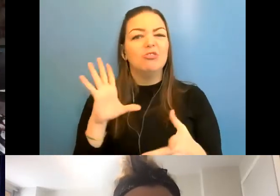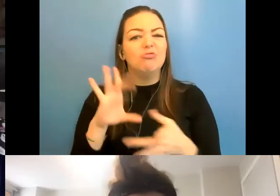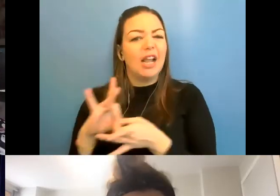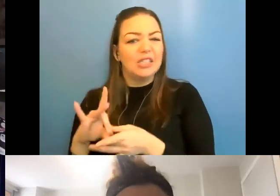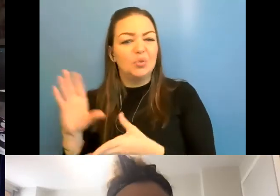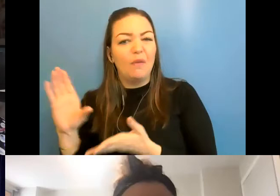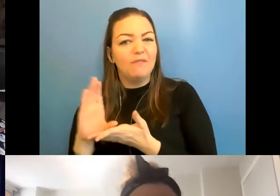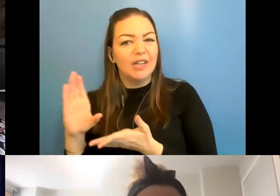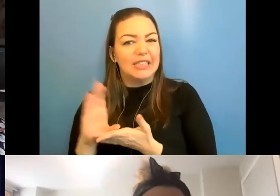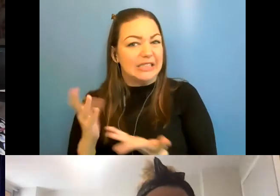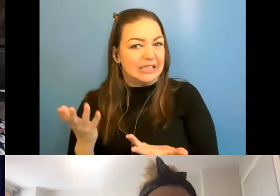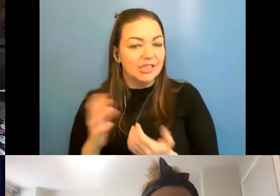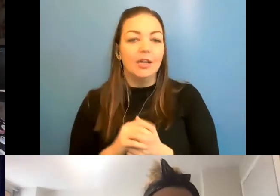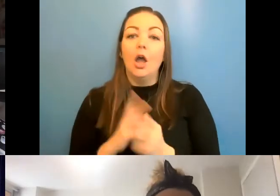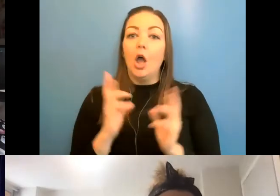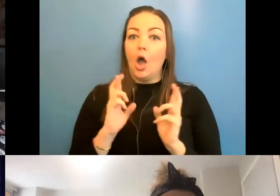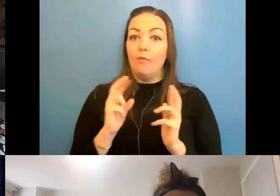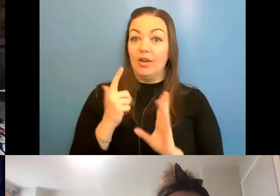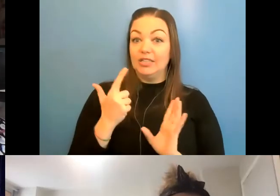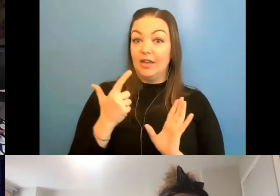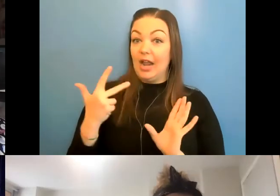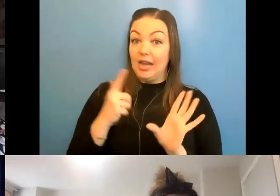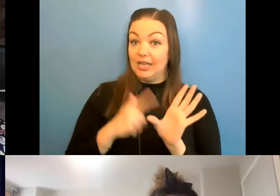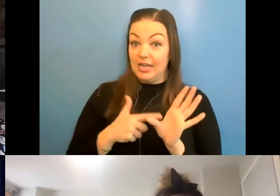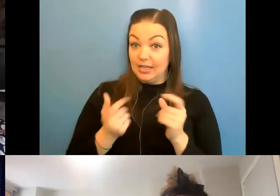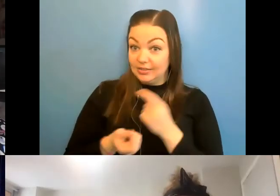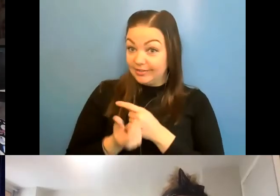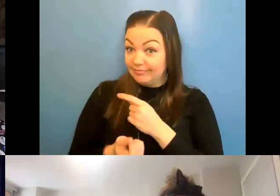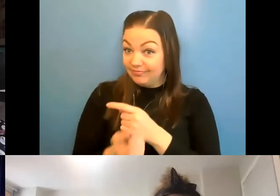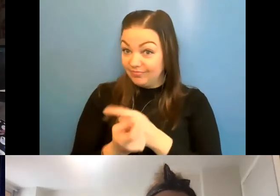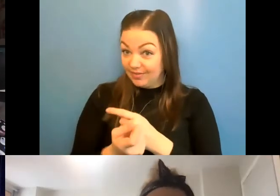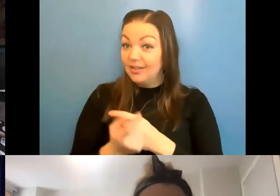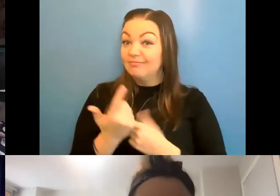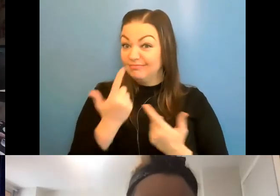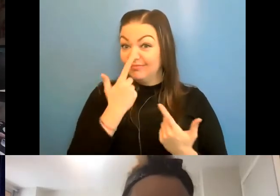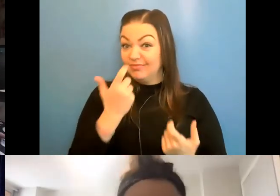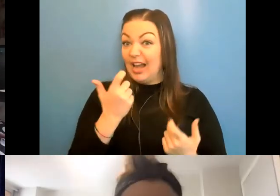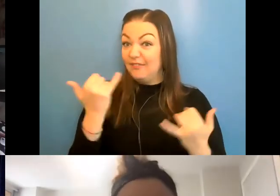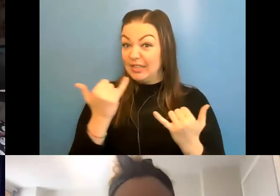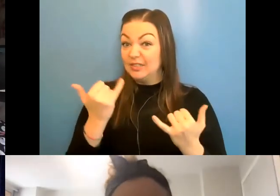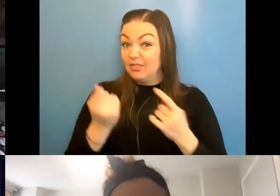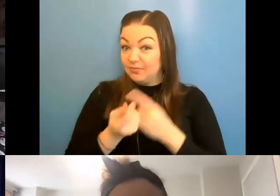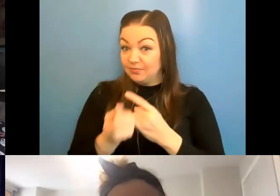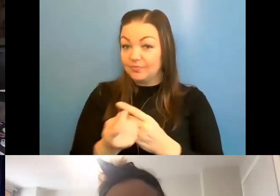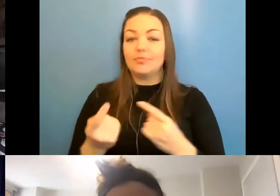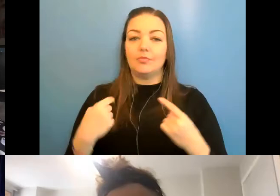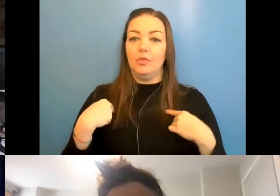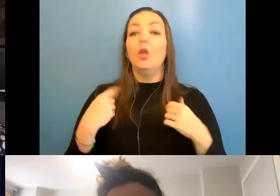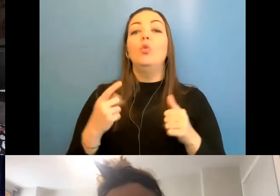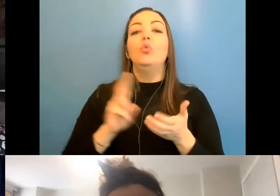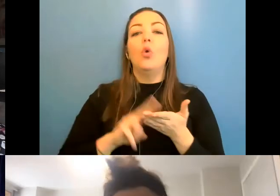Hopefully 7 or 8 years track record means that we will be able to run those again. And we usually advertise for two at a time.